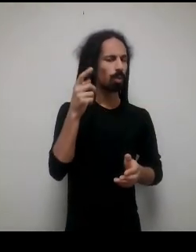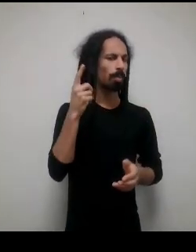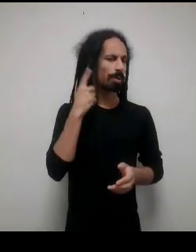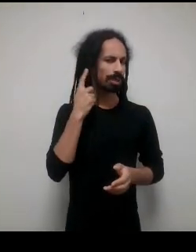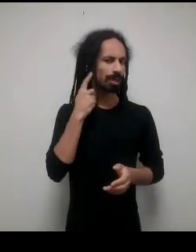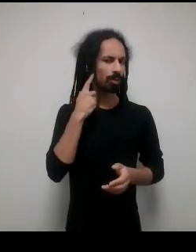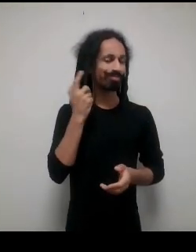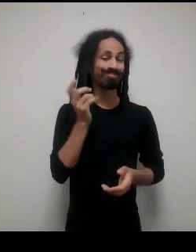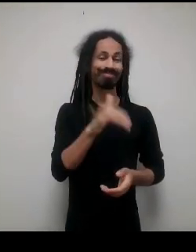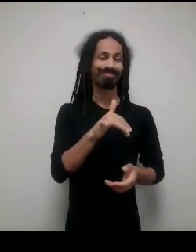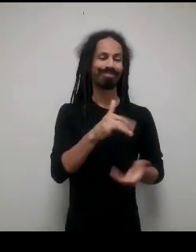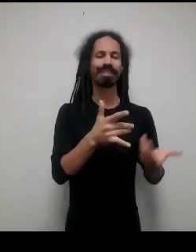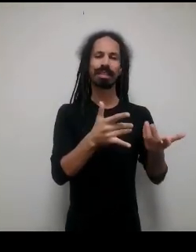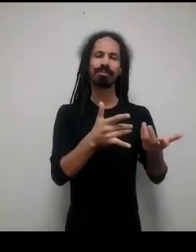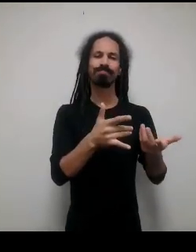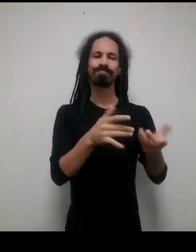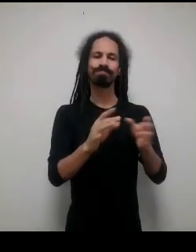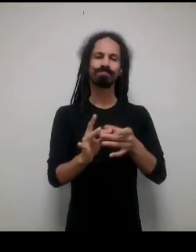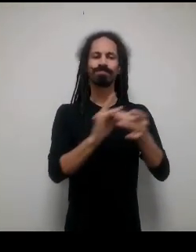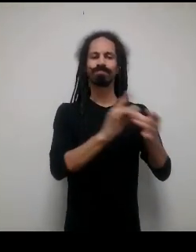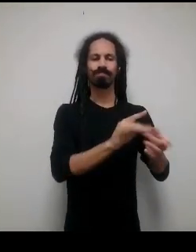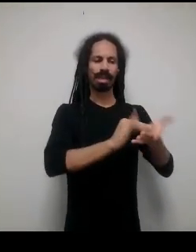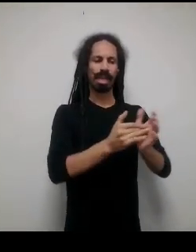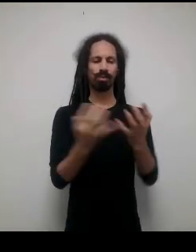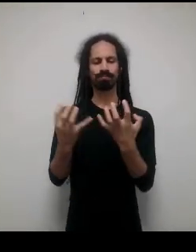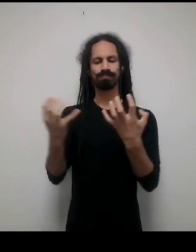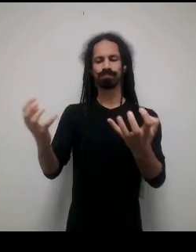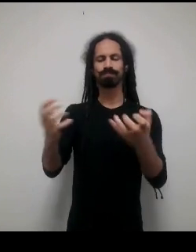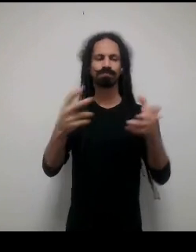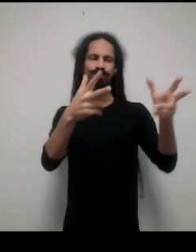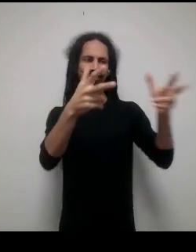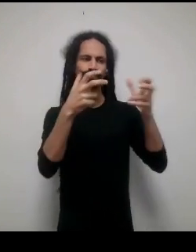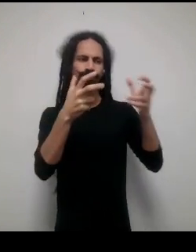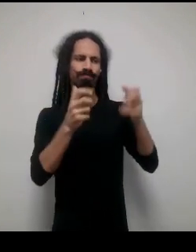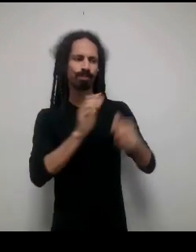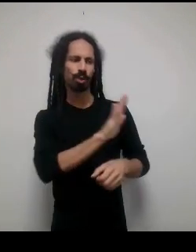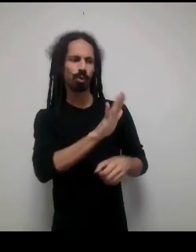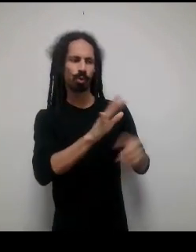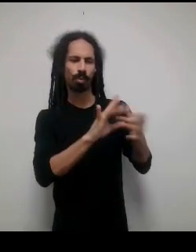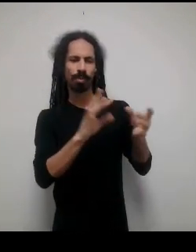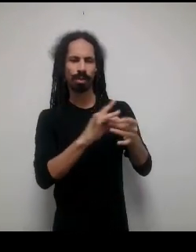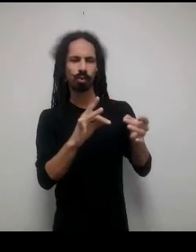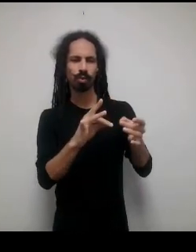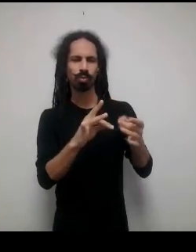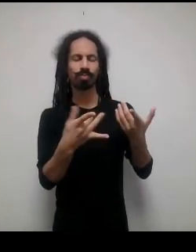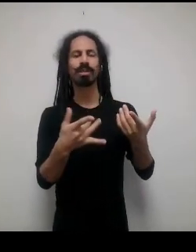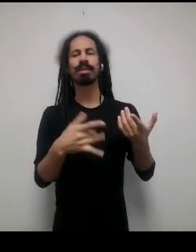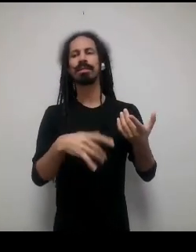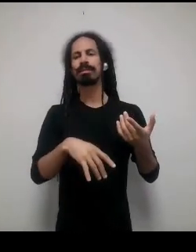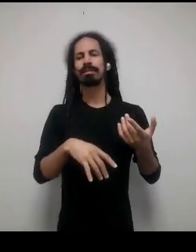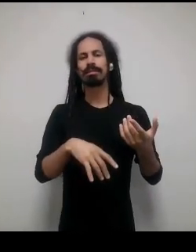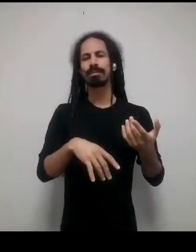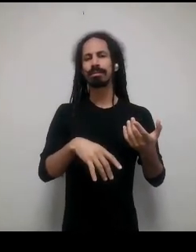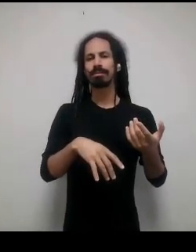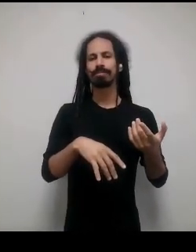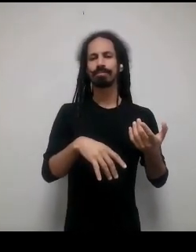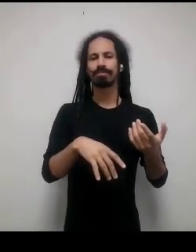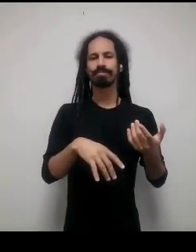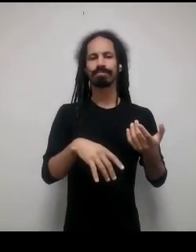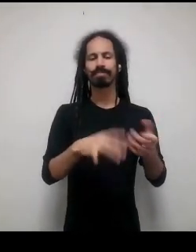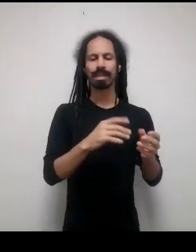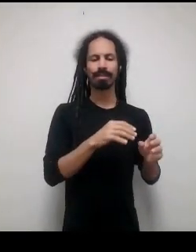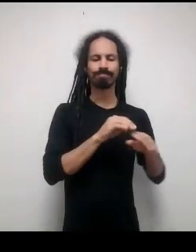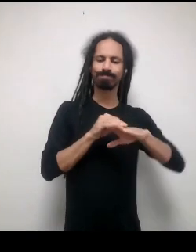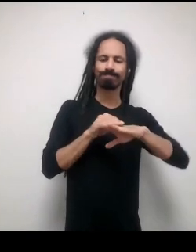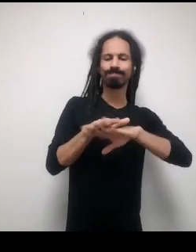how others will receive your message. It can affect a variety of things. One, it can affect how your audience will perceive your level of confidence